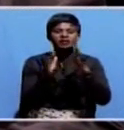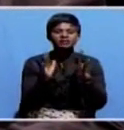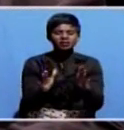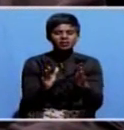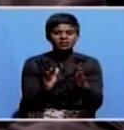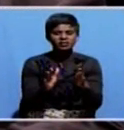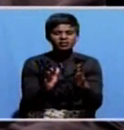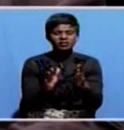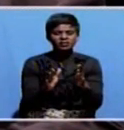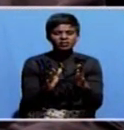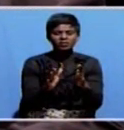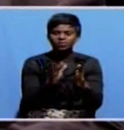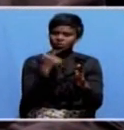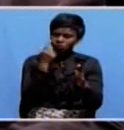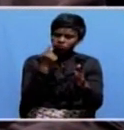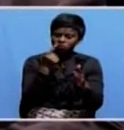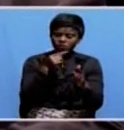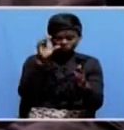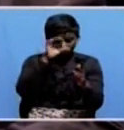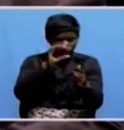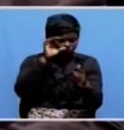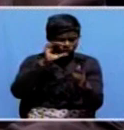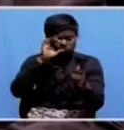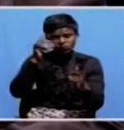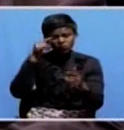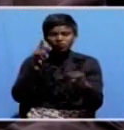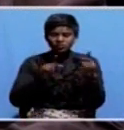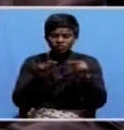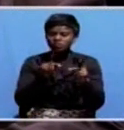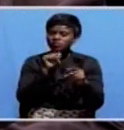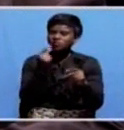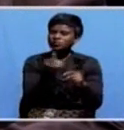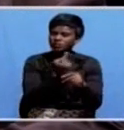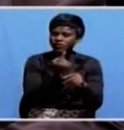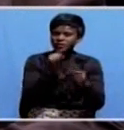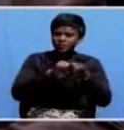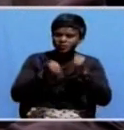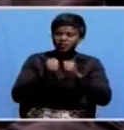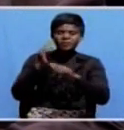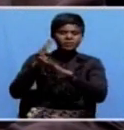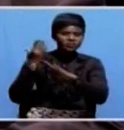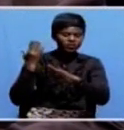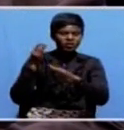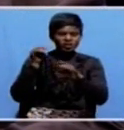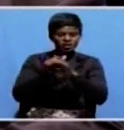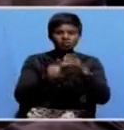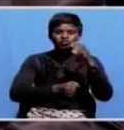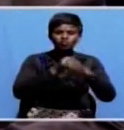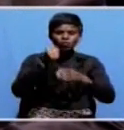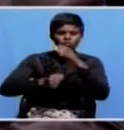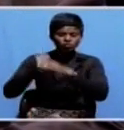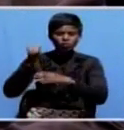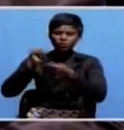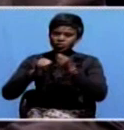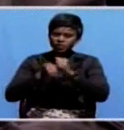ones looking for passengers. Not only that, the shortages which were there in the shops, now is